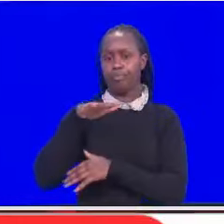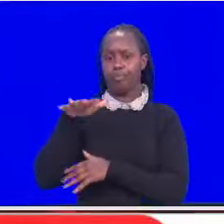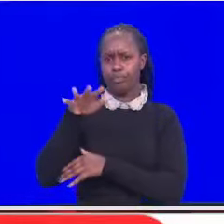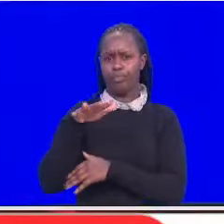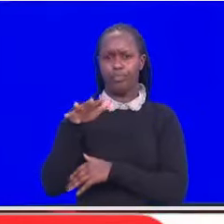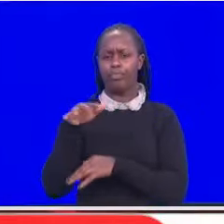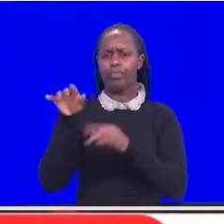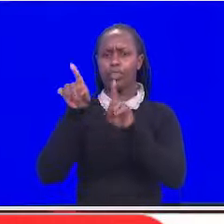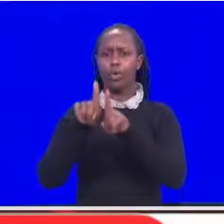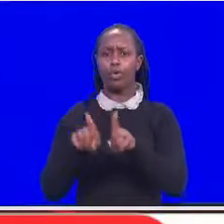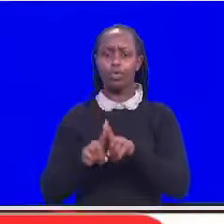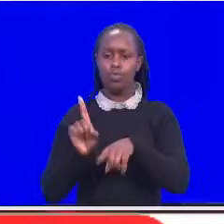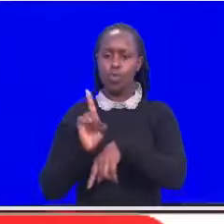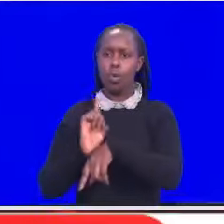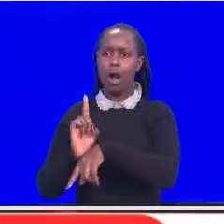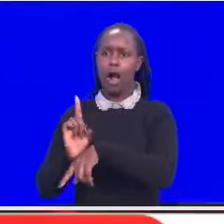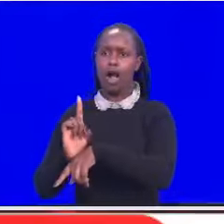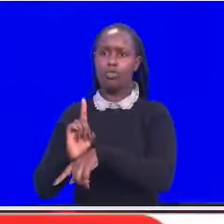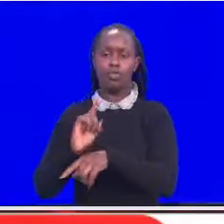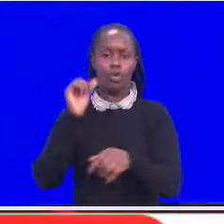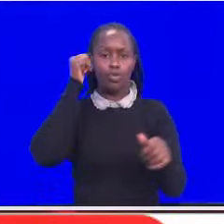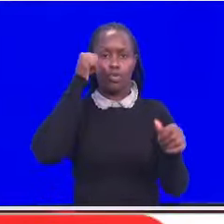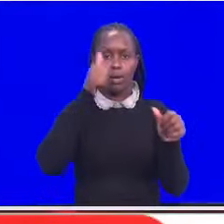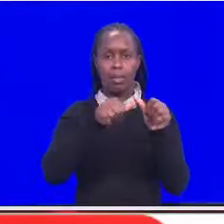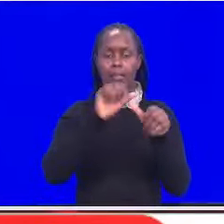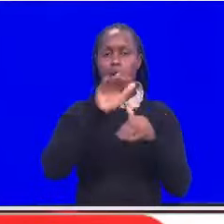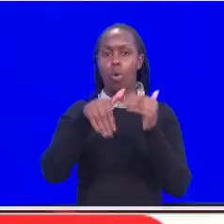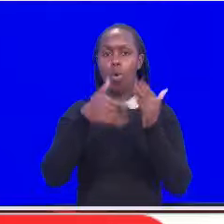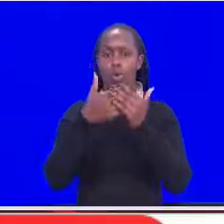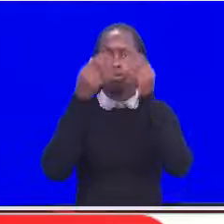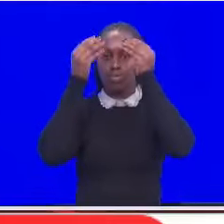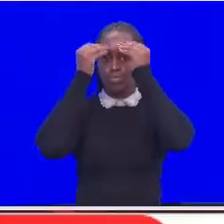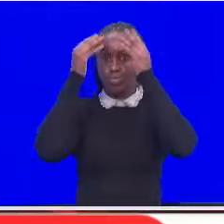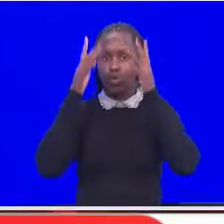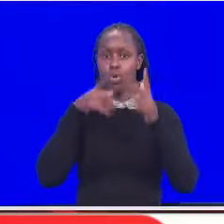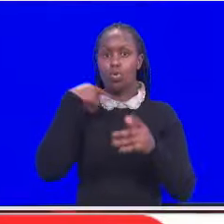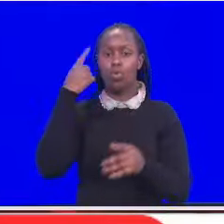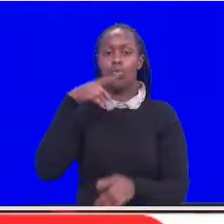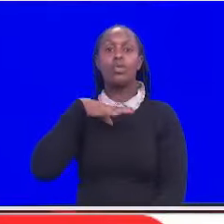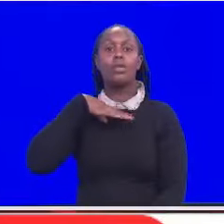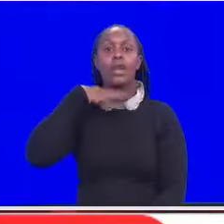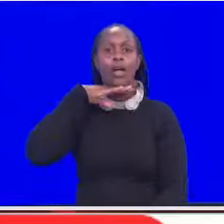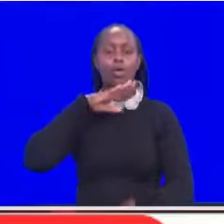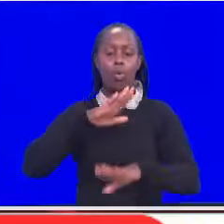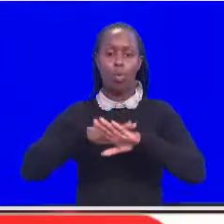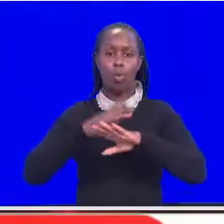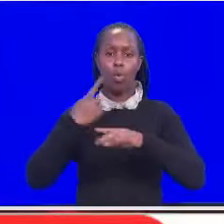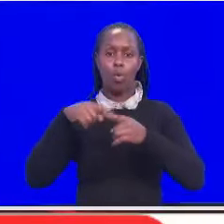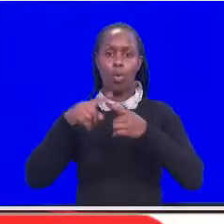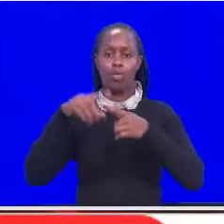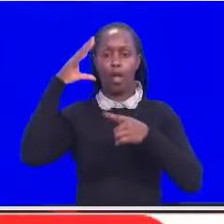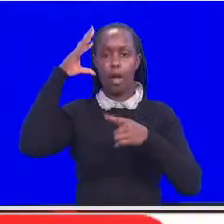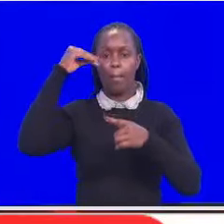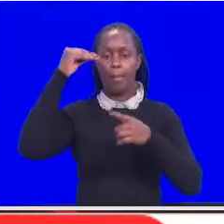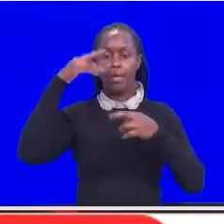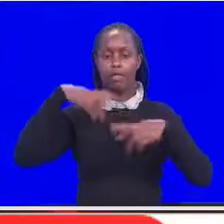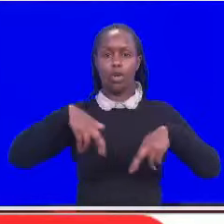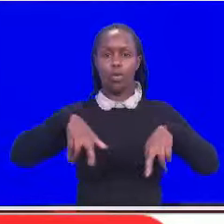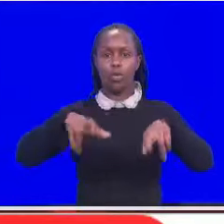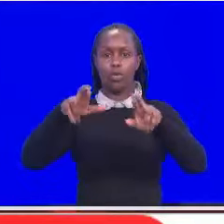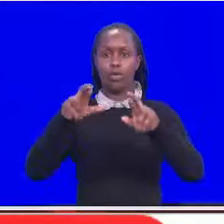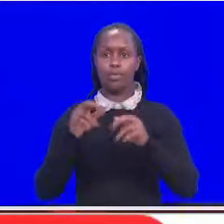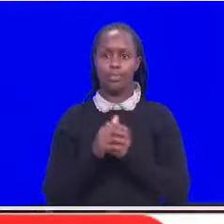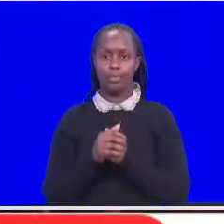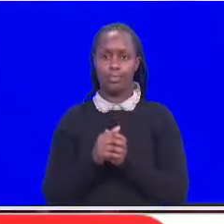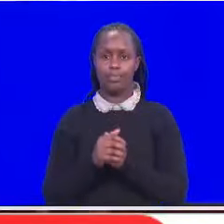in the remembrance of 11 students killed in a tragic road accident along the busy Nairobi-Mombasa road. Elizabeth Atienu with